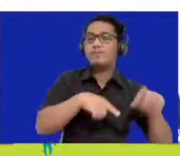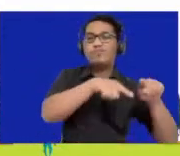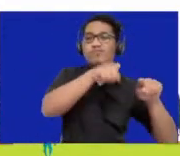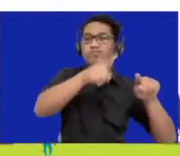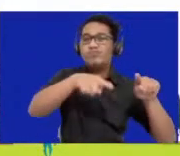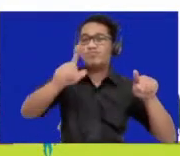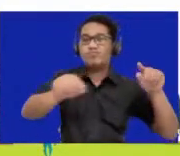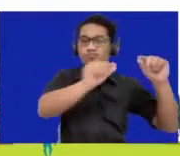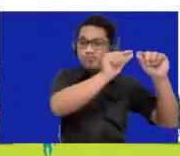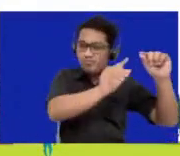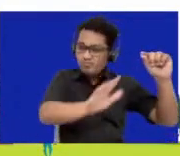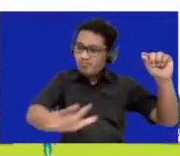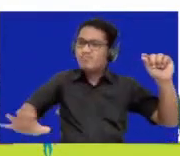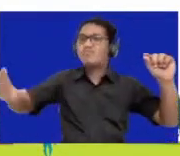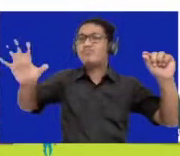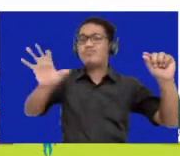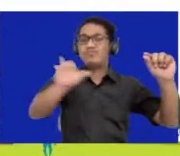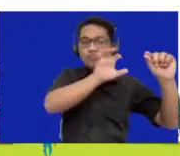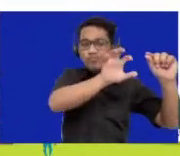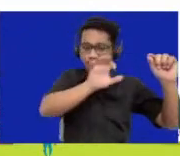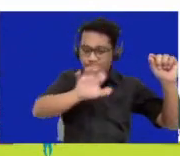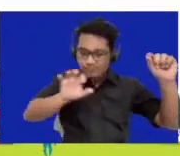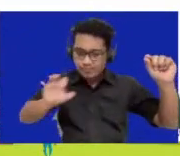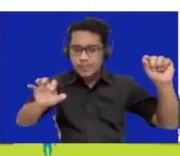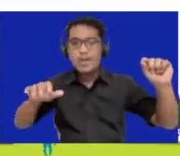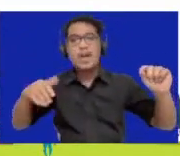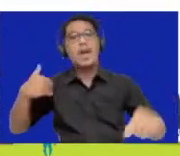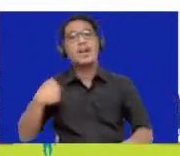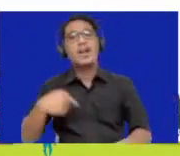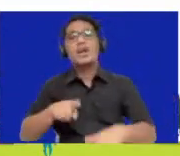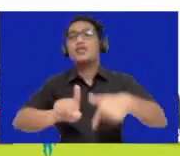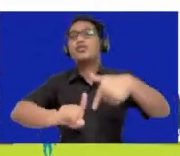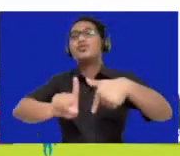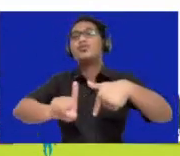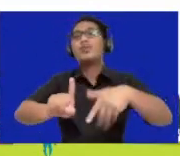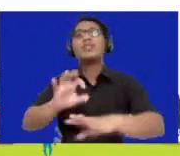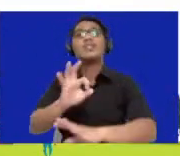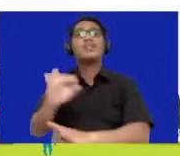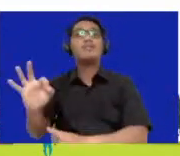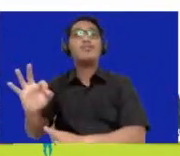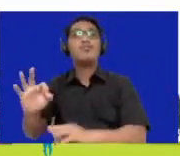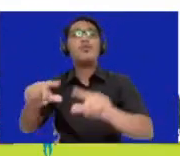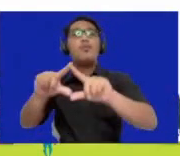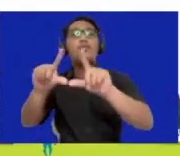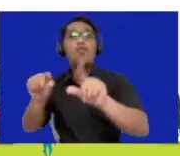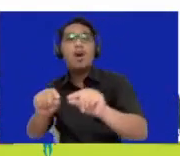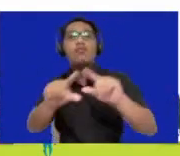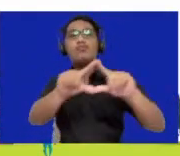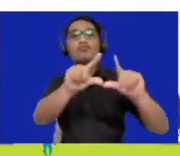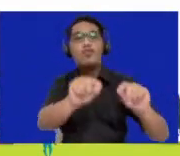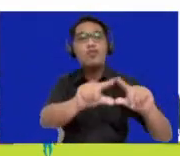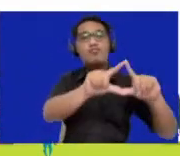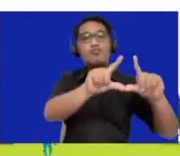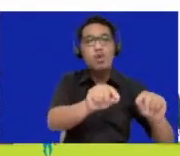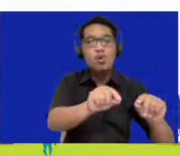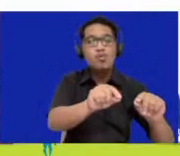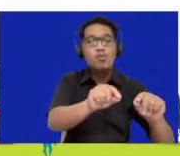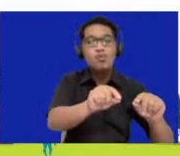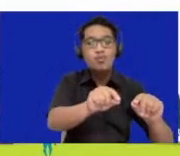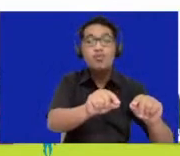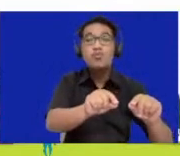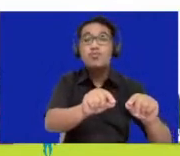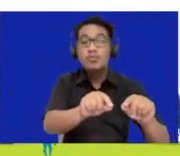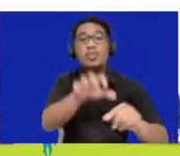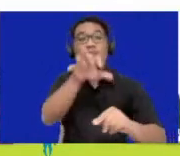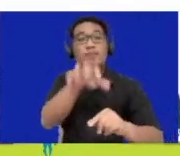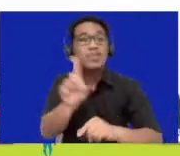17,500 islands. It's sitting on the Ring of Fire, so very prone to earthquakes. It gets